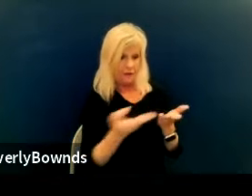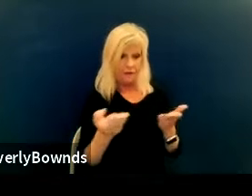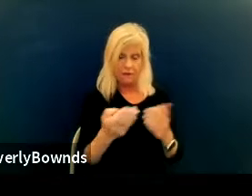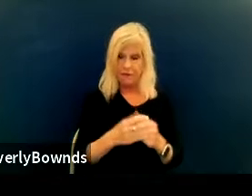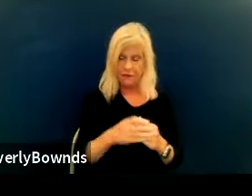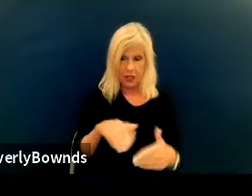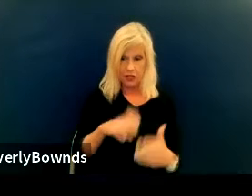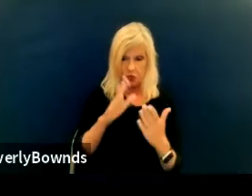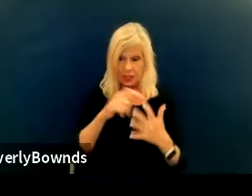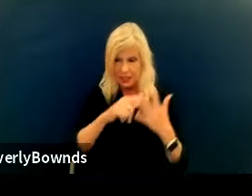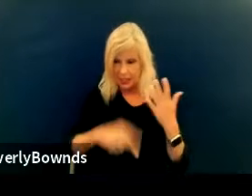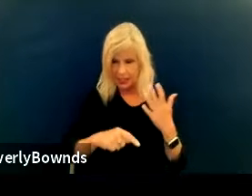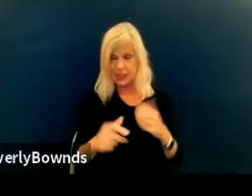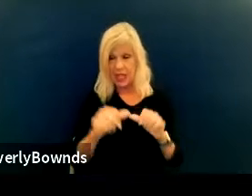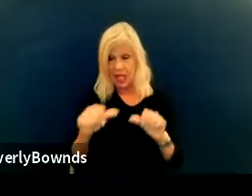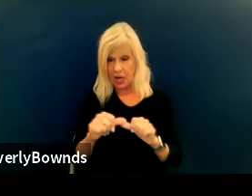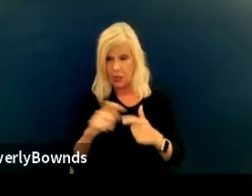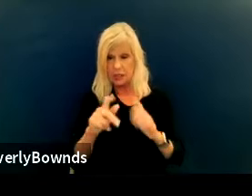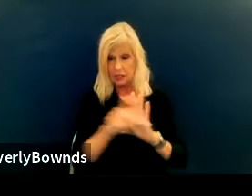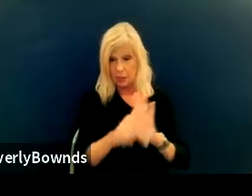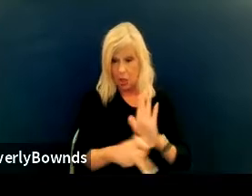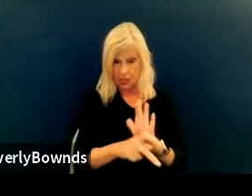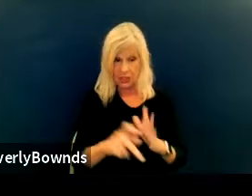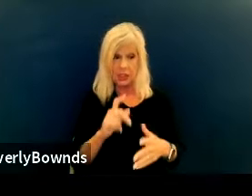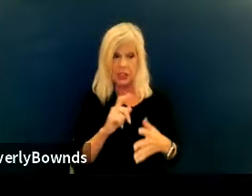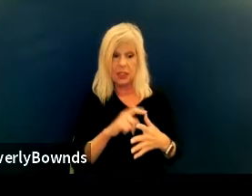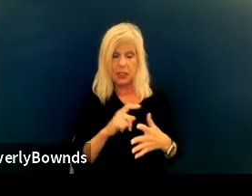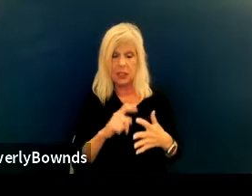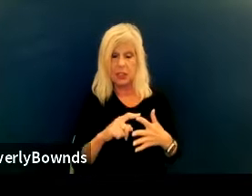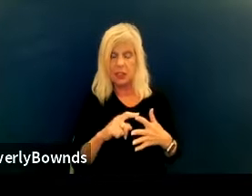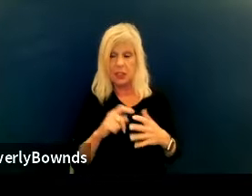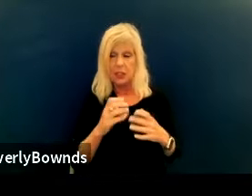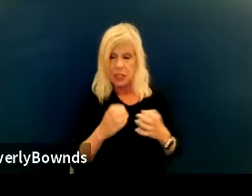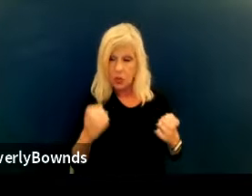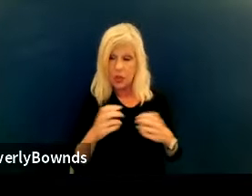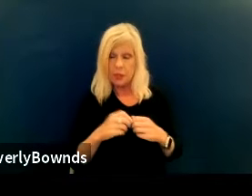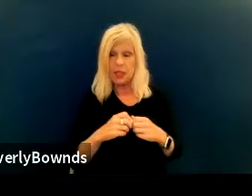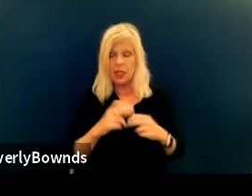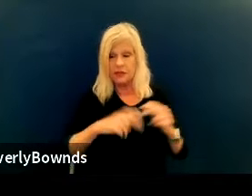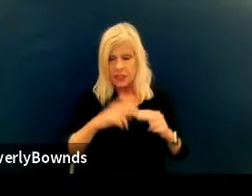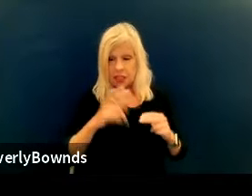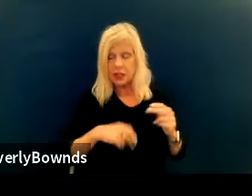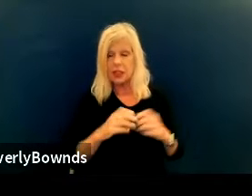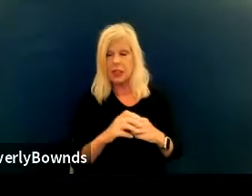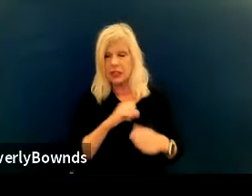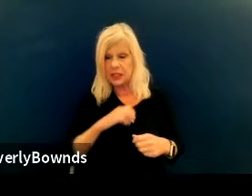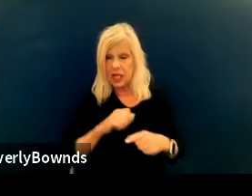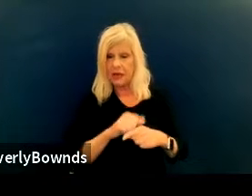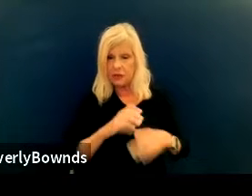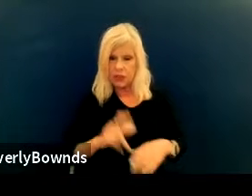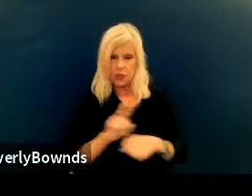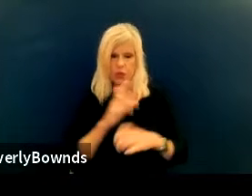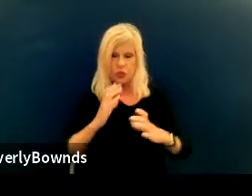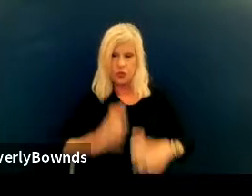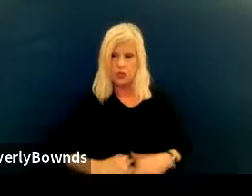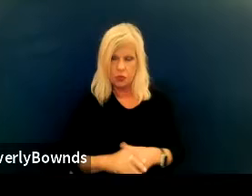the following areas: policy, facilities, equipment, programming, staff and trainers, and users and